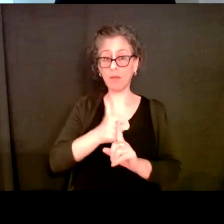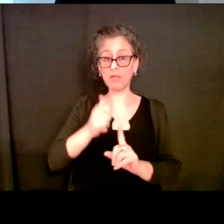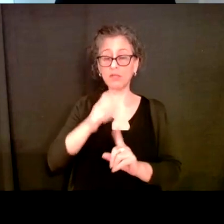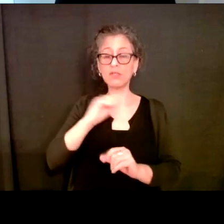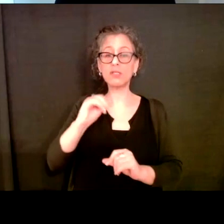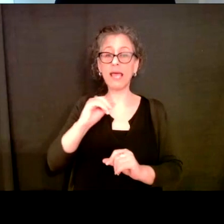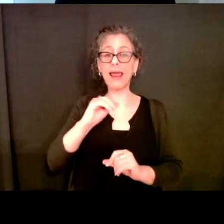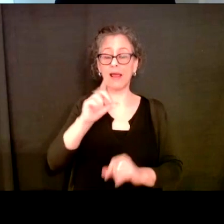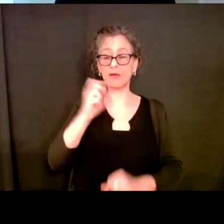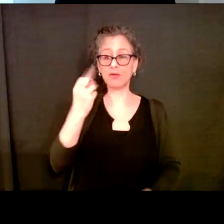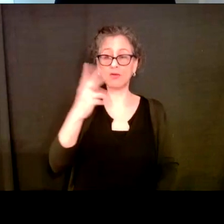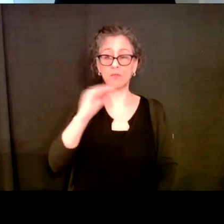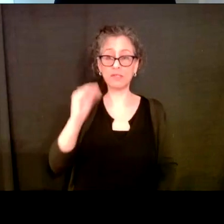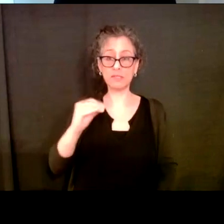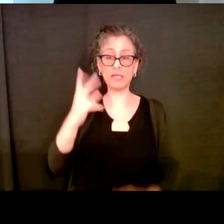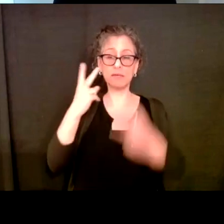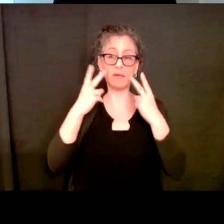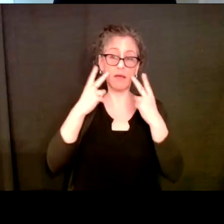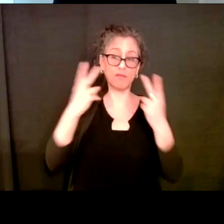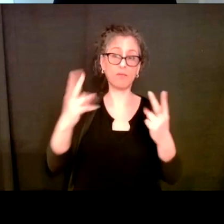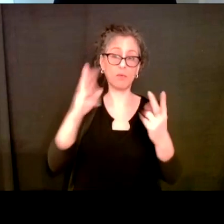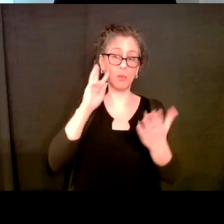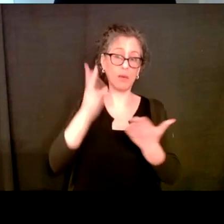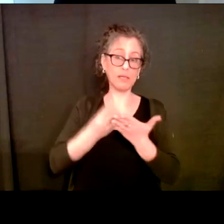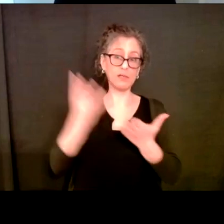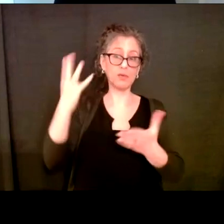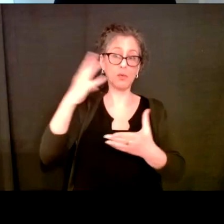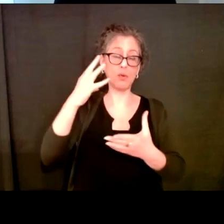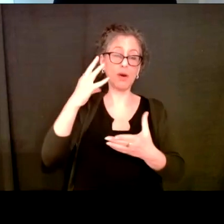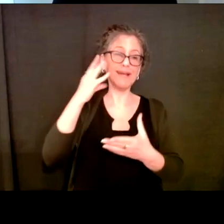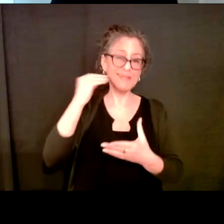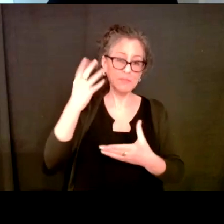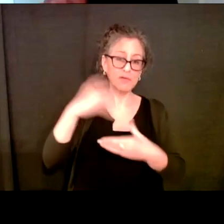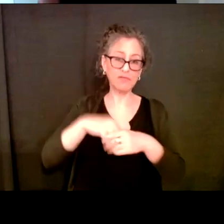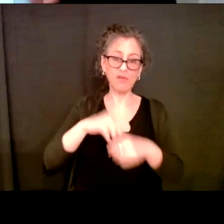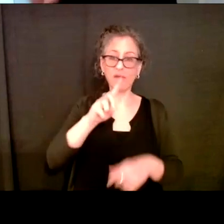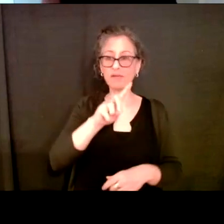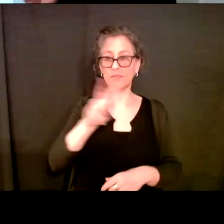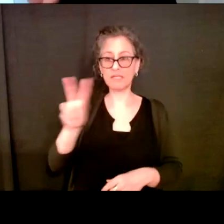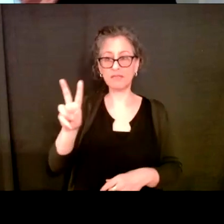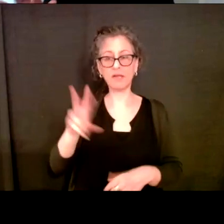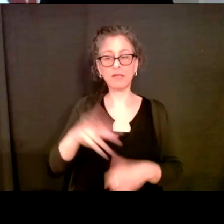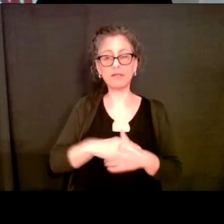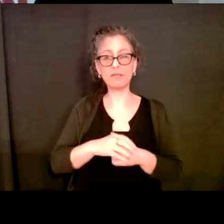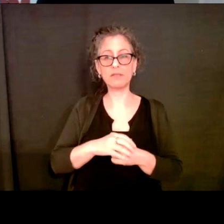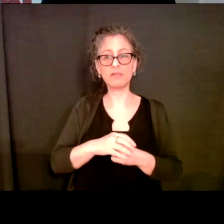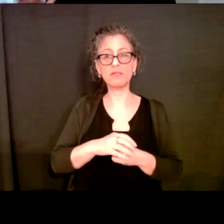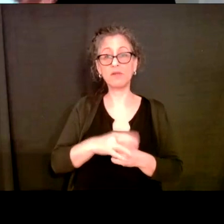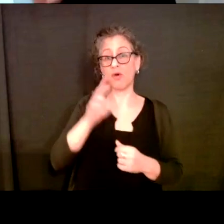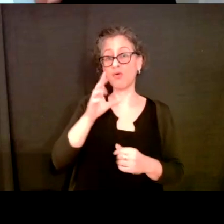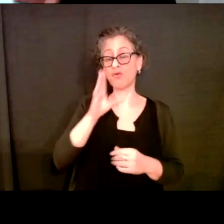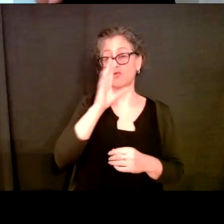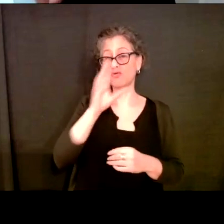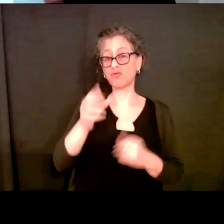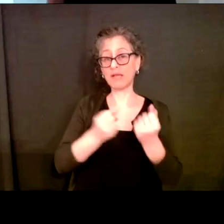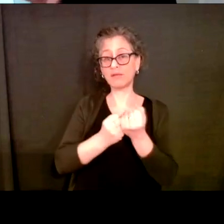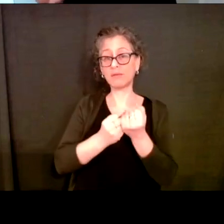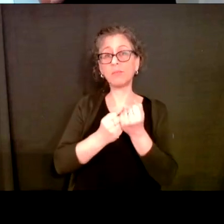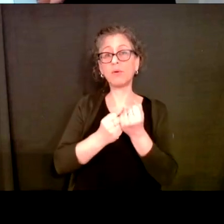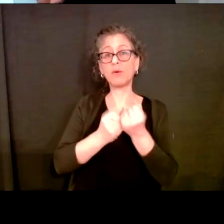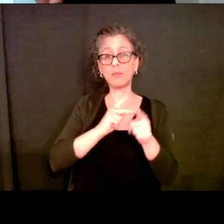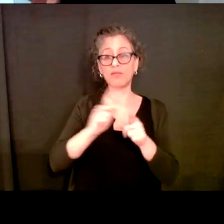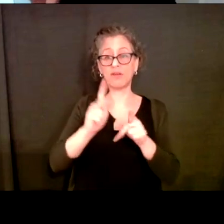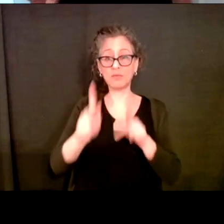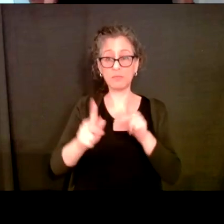domestic violence in their household. And so we see that direct support professionals have high rates of adversity and